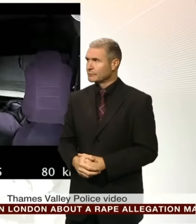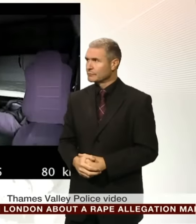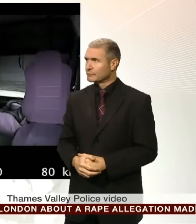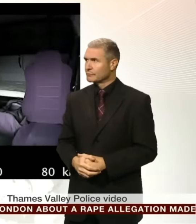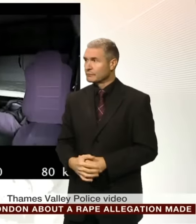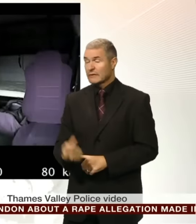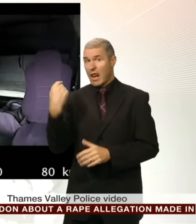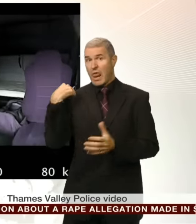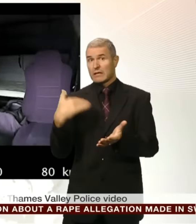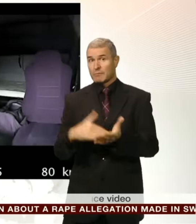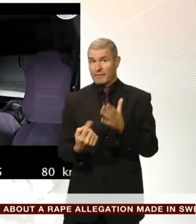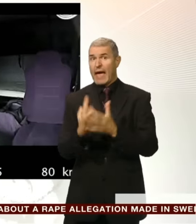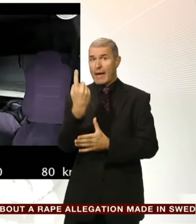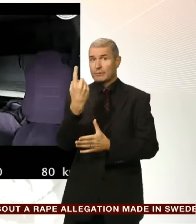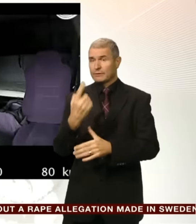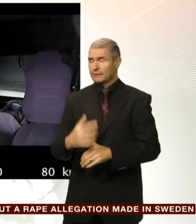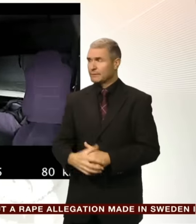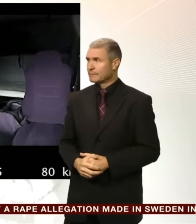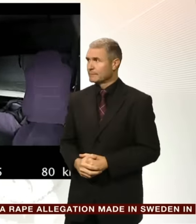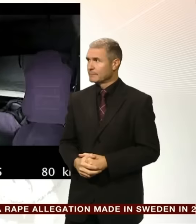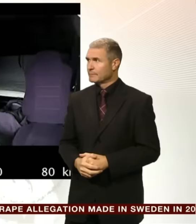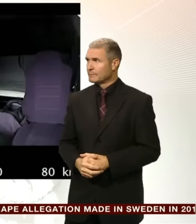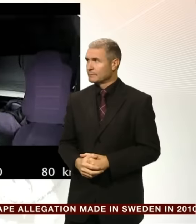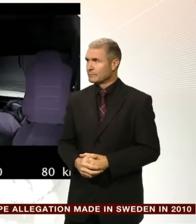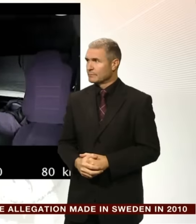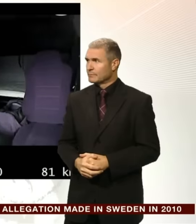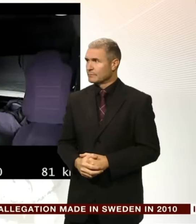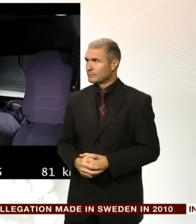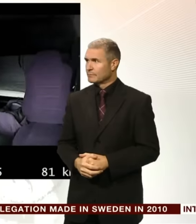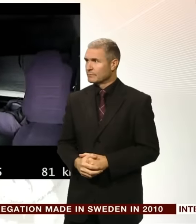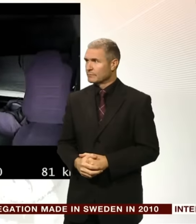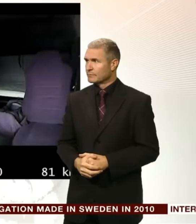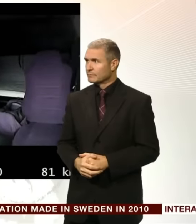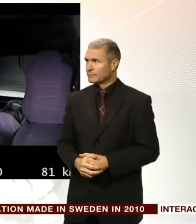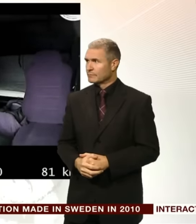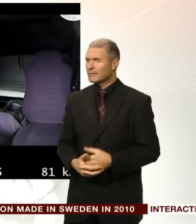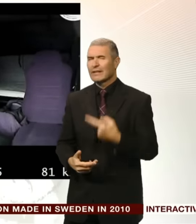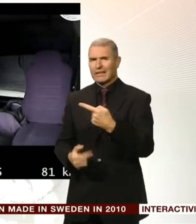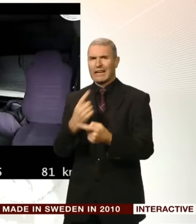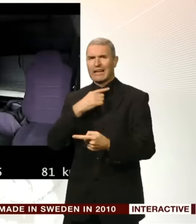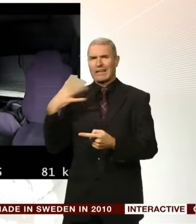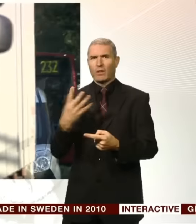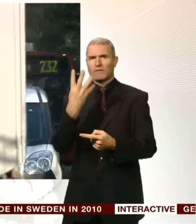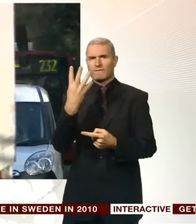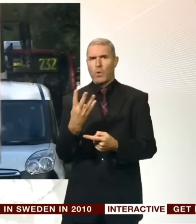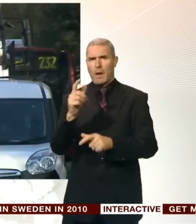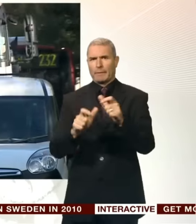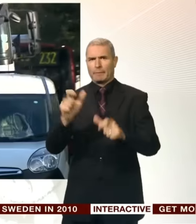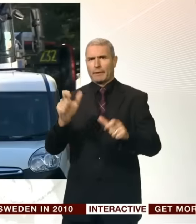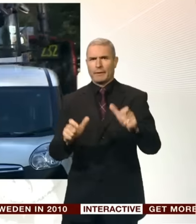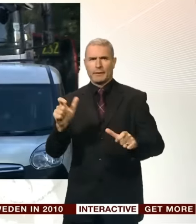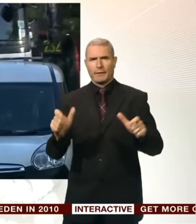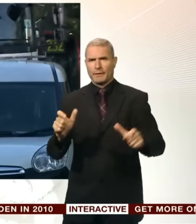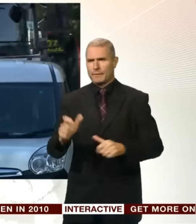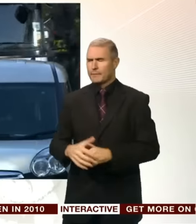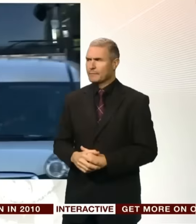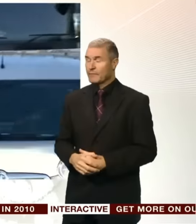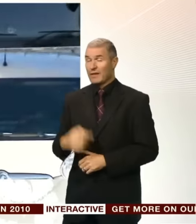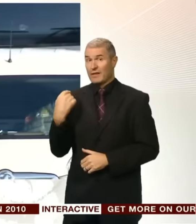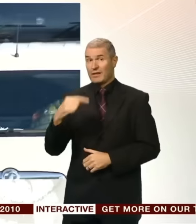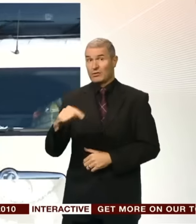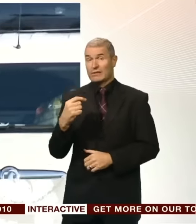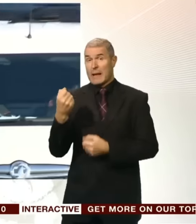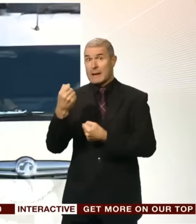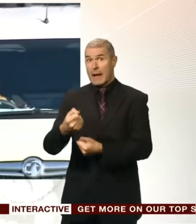Last month, Thomas Croker was jailed for 10 years for killing 4 members of one family. This week's police campaign is